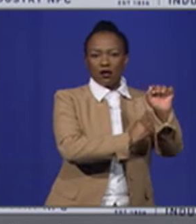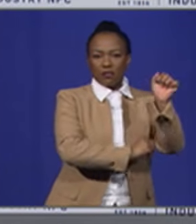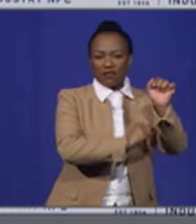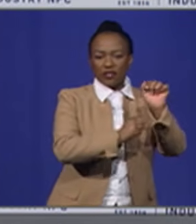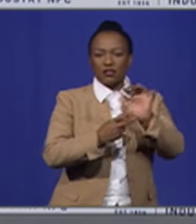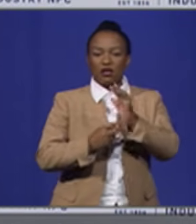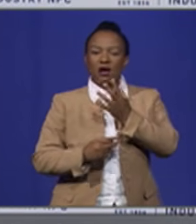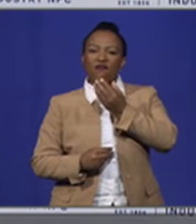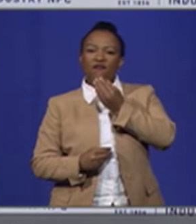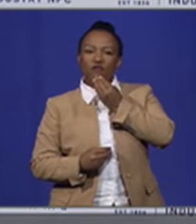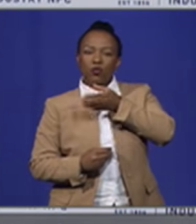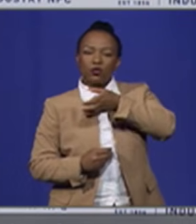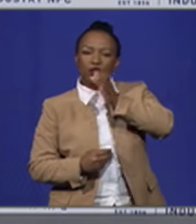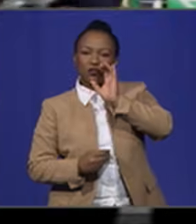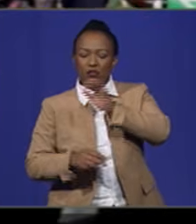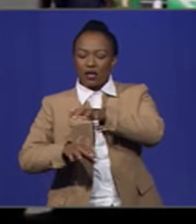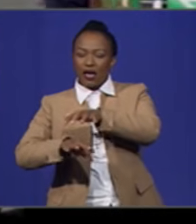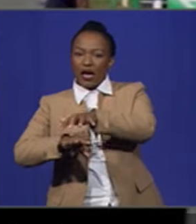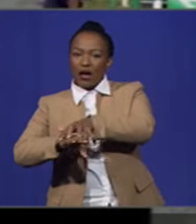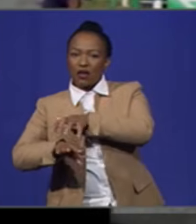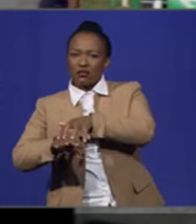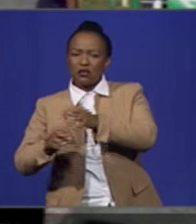agriculture sector, so many other sectors.